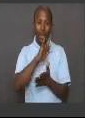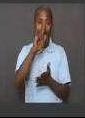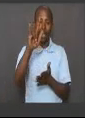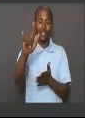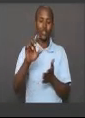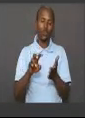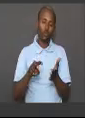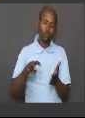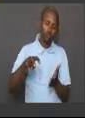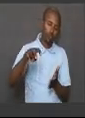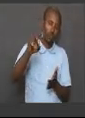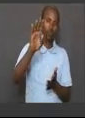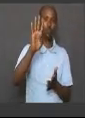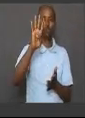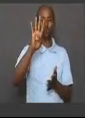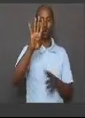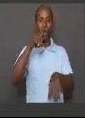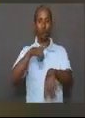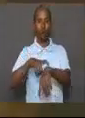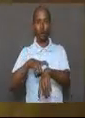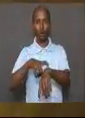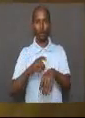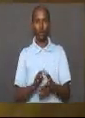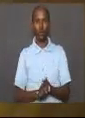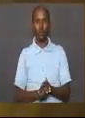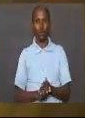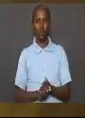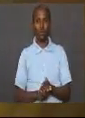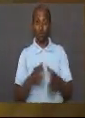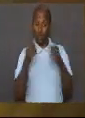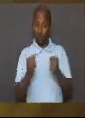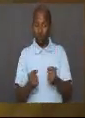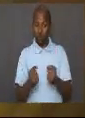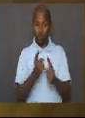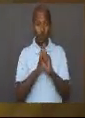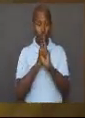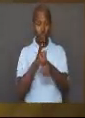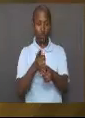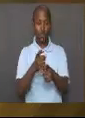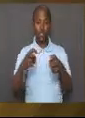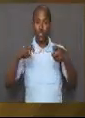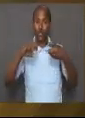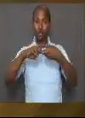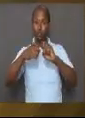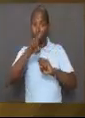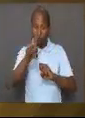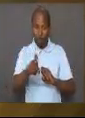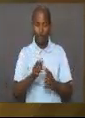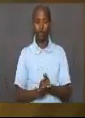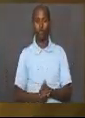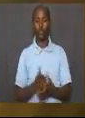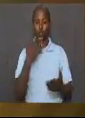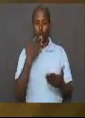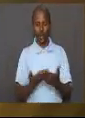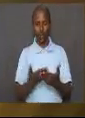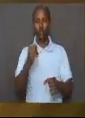flew for 4 hours. Were you able to solve this problem, students? Great